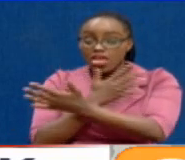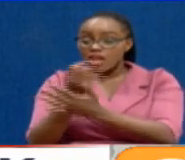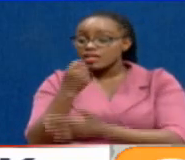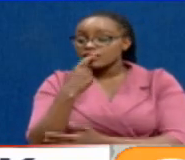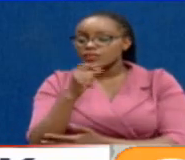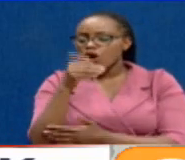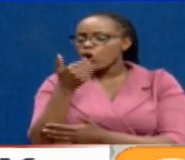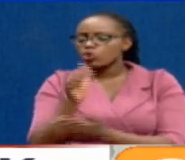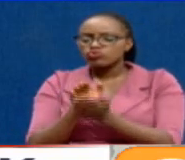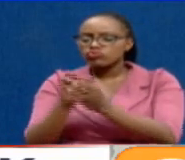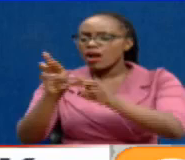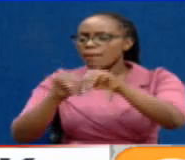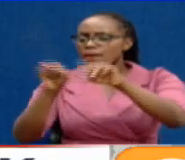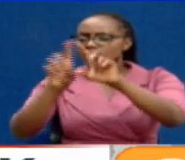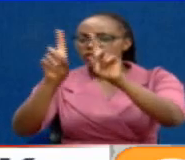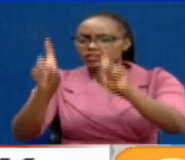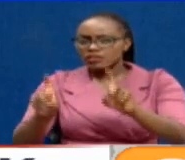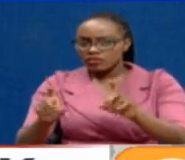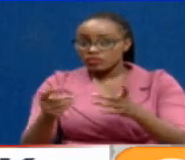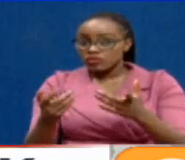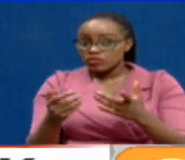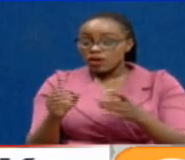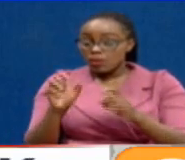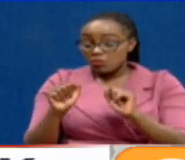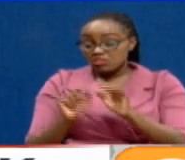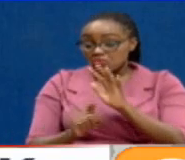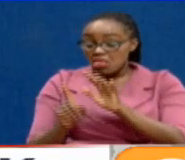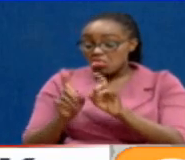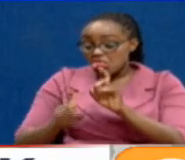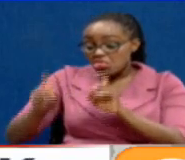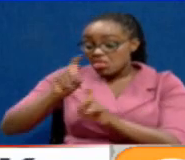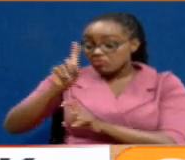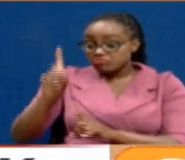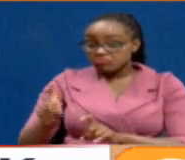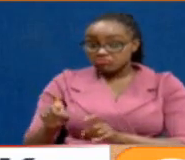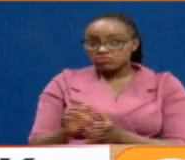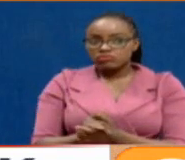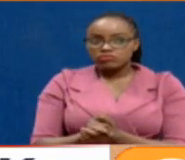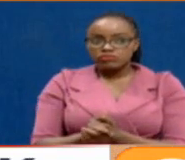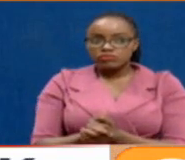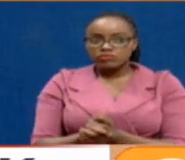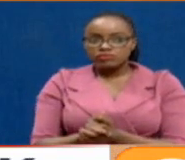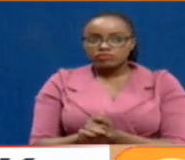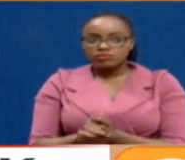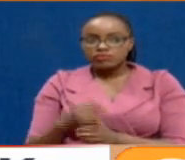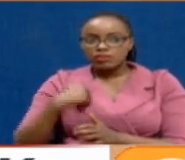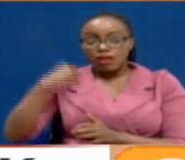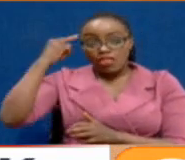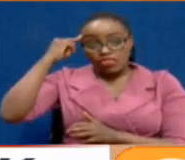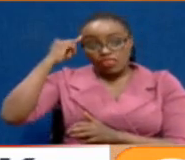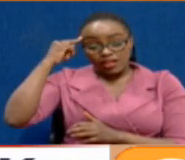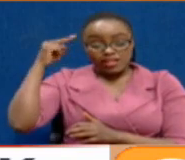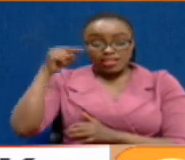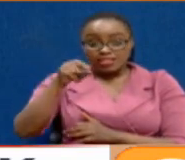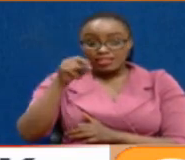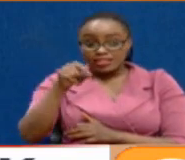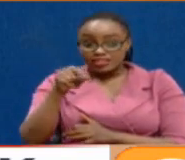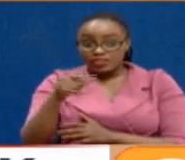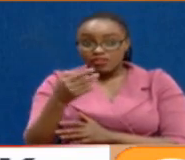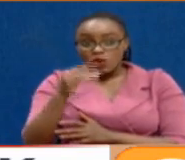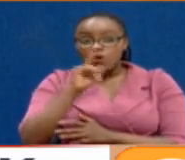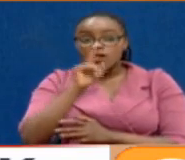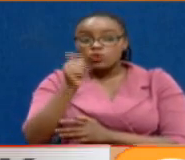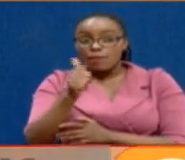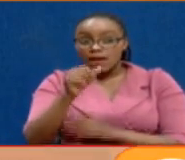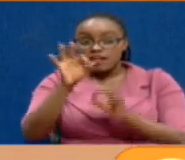treatment or just management? Can it recur? Question from Paul. Yeah, I think I was already grappling with that. We're not